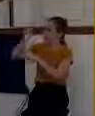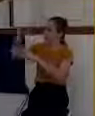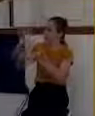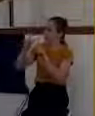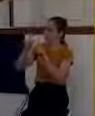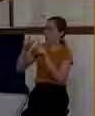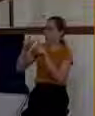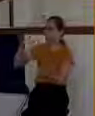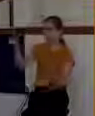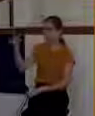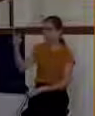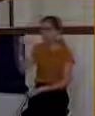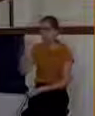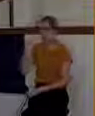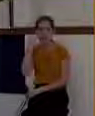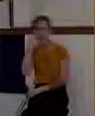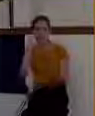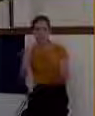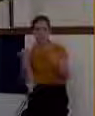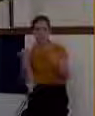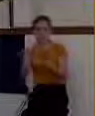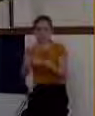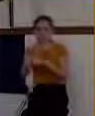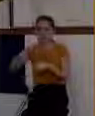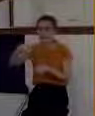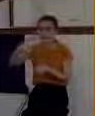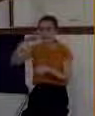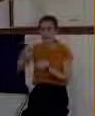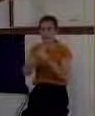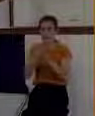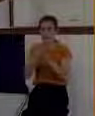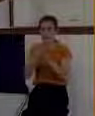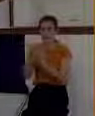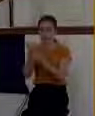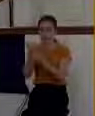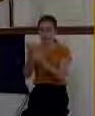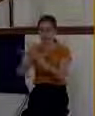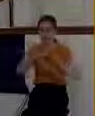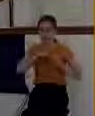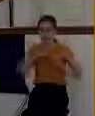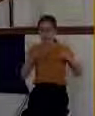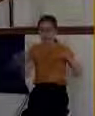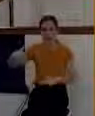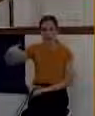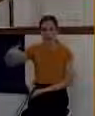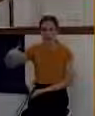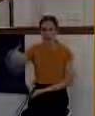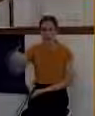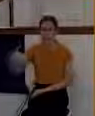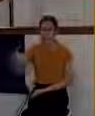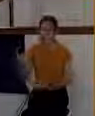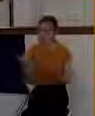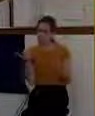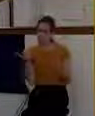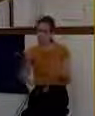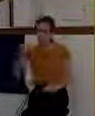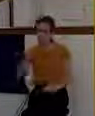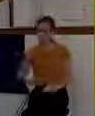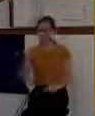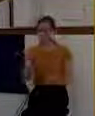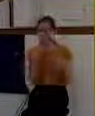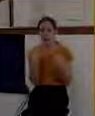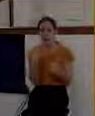like to give you that opportunity right where you are. You can pray silently and say, Lord Jesus, I know that you did